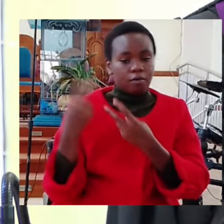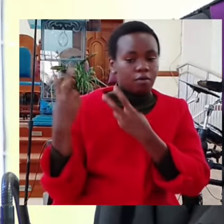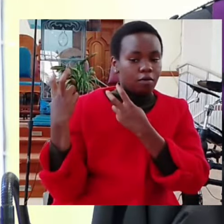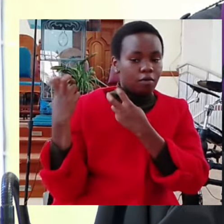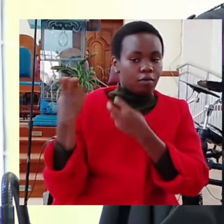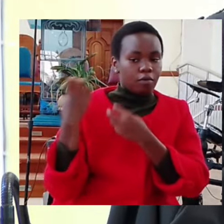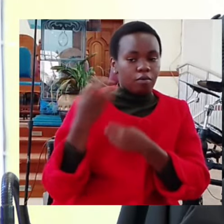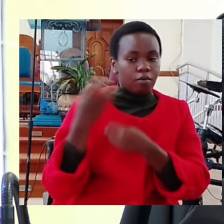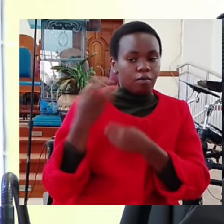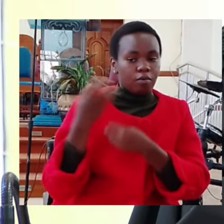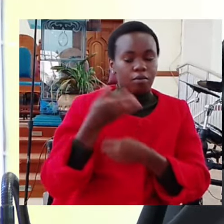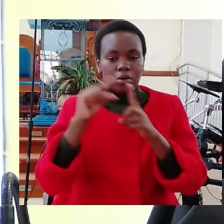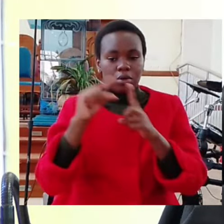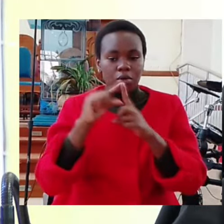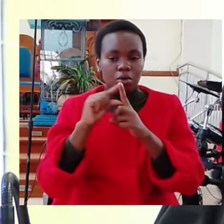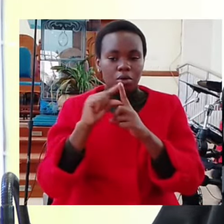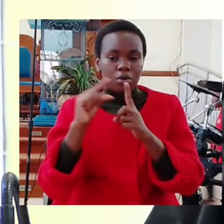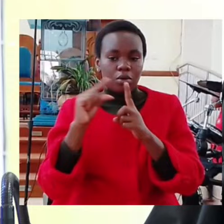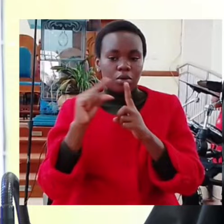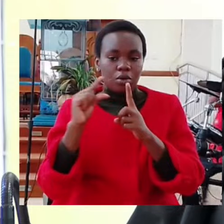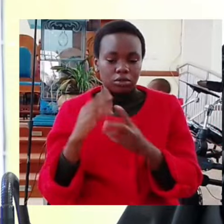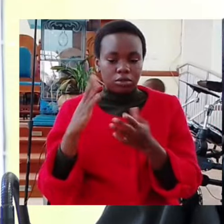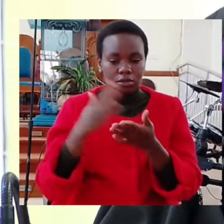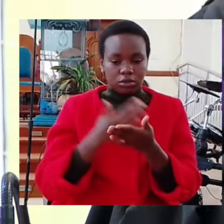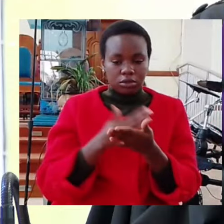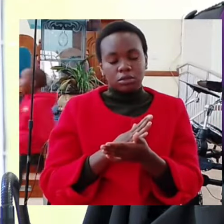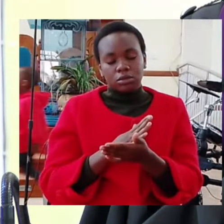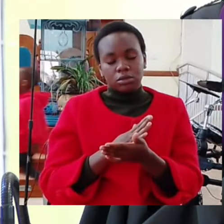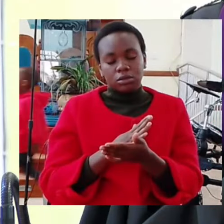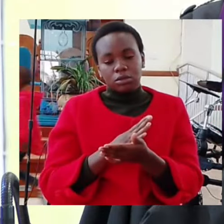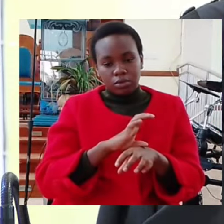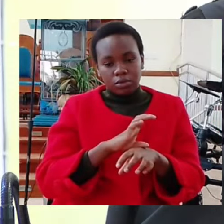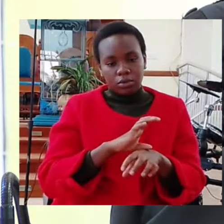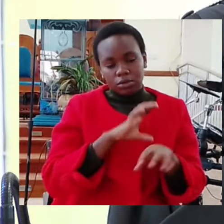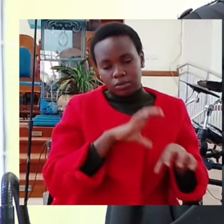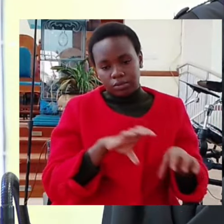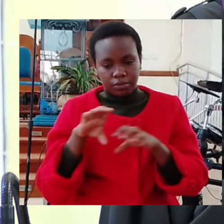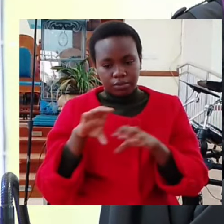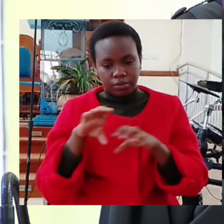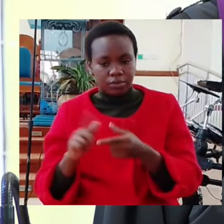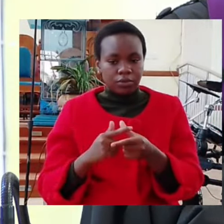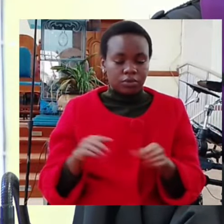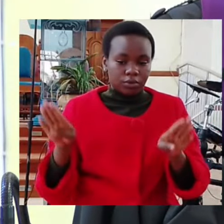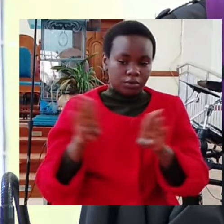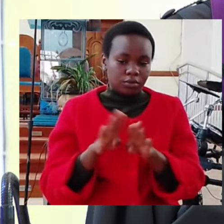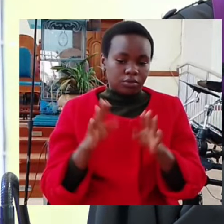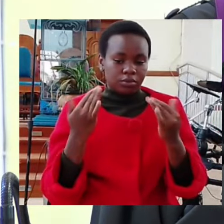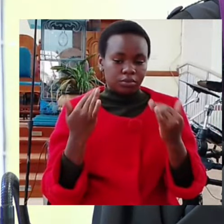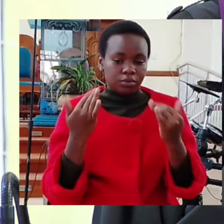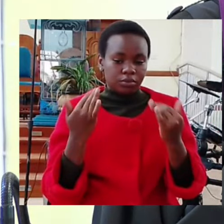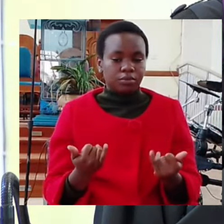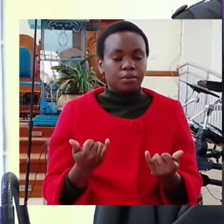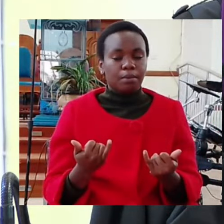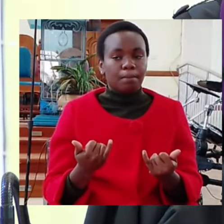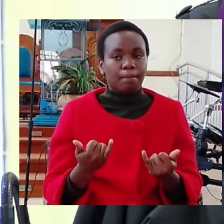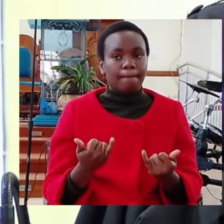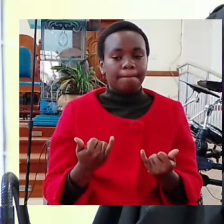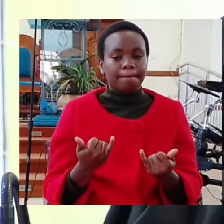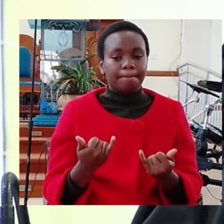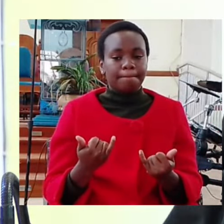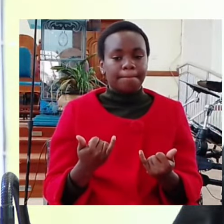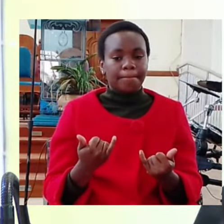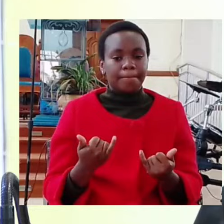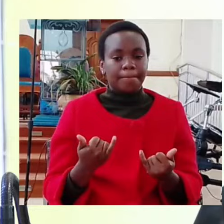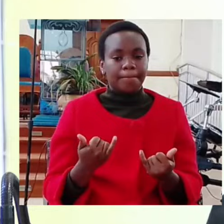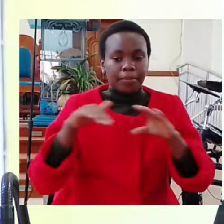ato inagate, kanithani yodhe na gionea mwe aguo, kirahi gama hida ine maito. Dadheini ya waka